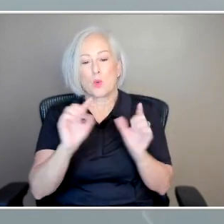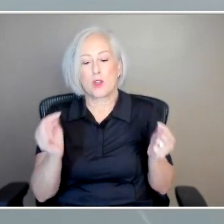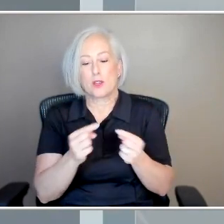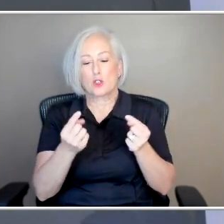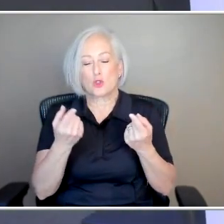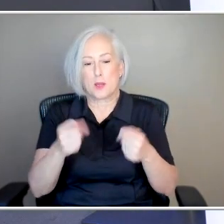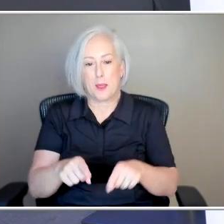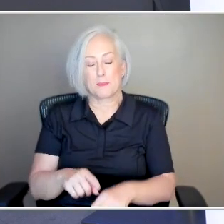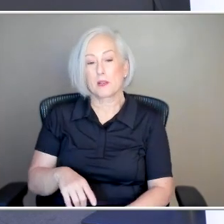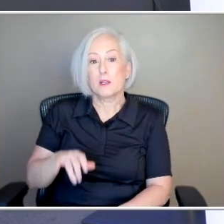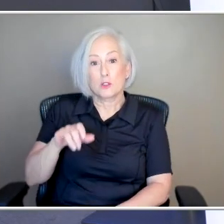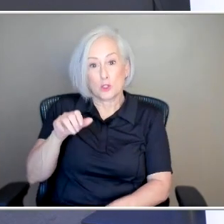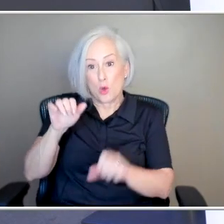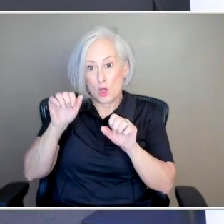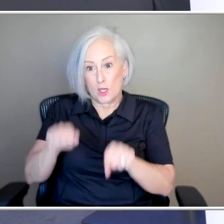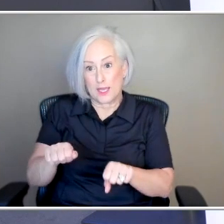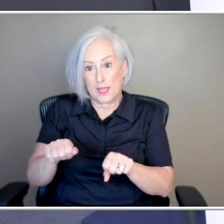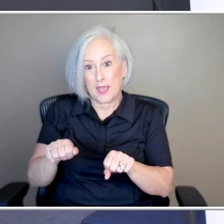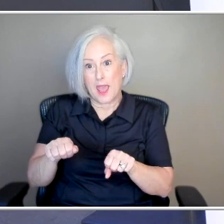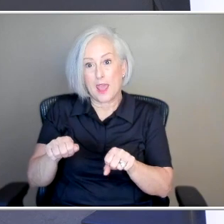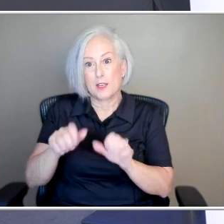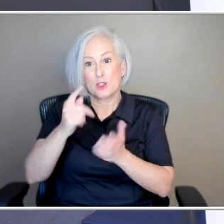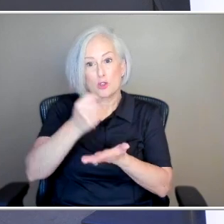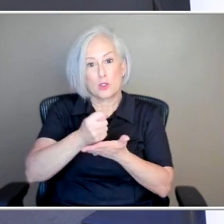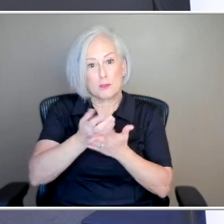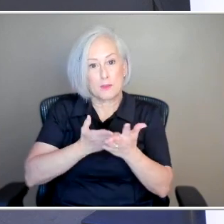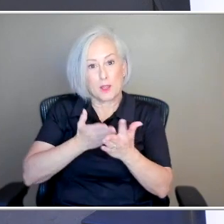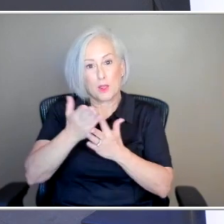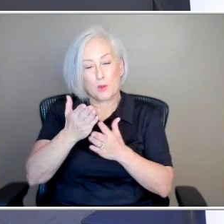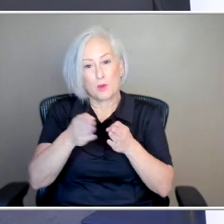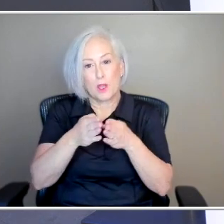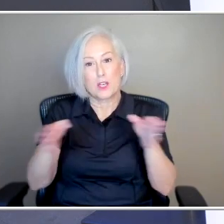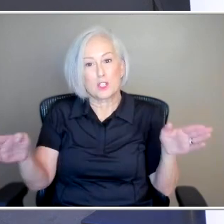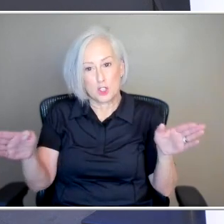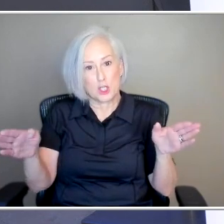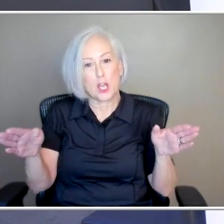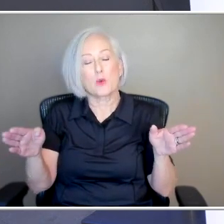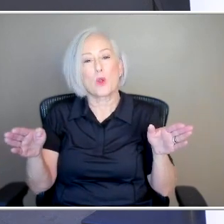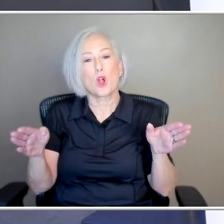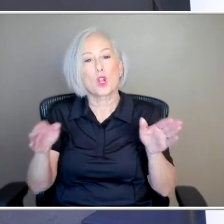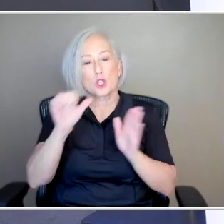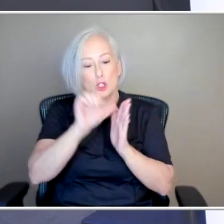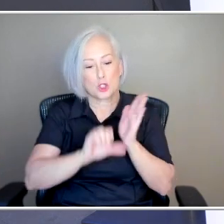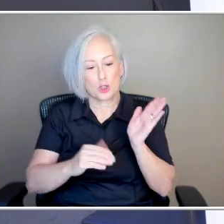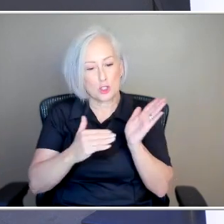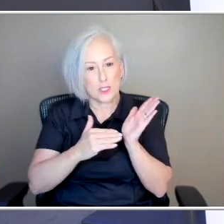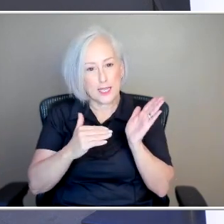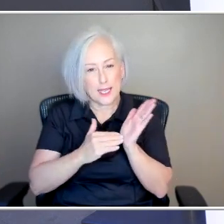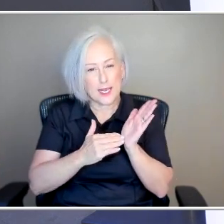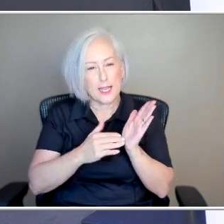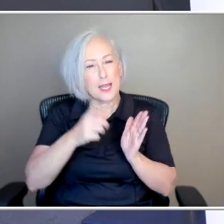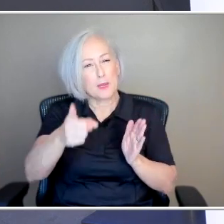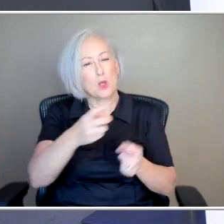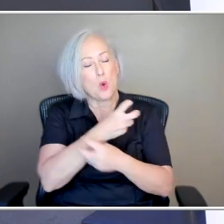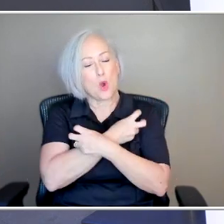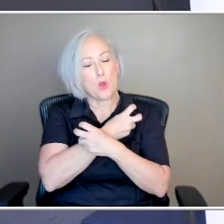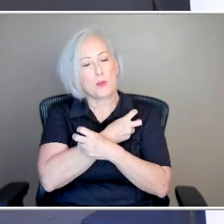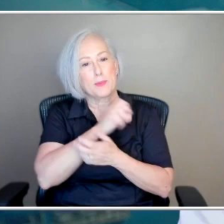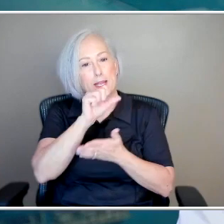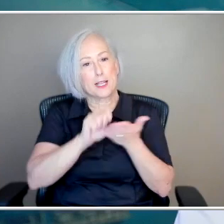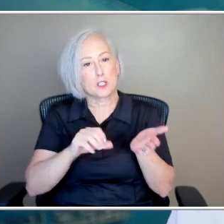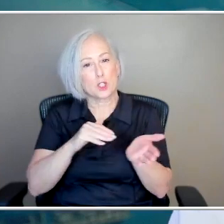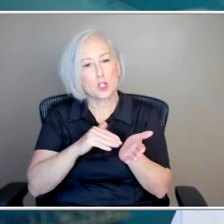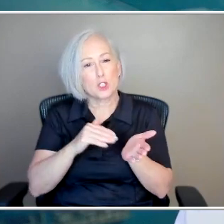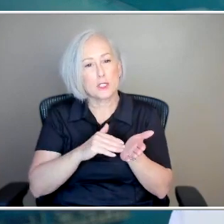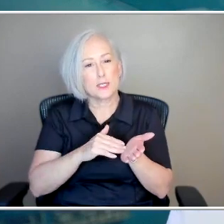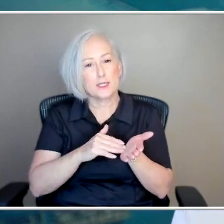by a general surgeon, but you are an orthopedic surgeon, so how does somebody make that decision as to whether to come see you or someone else? So historically, this has been